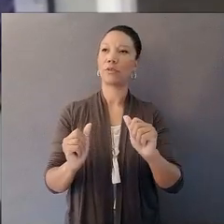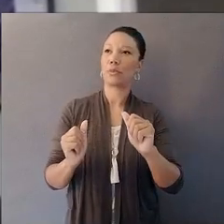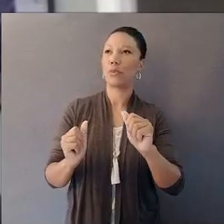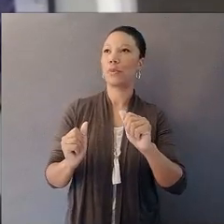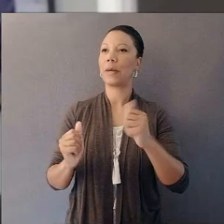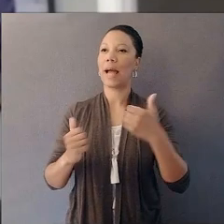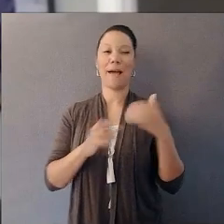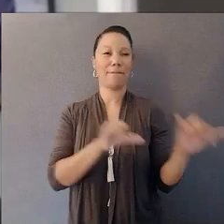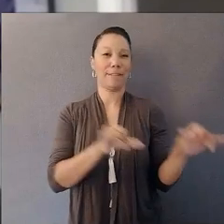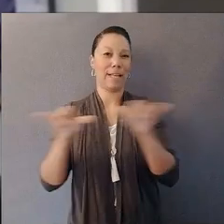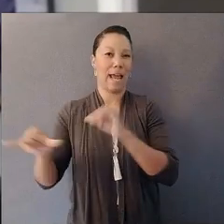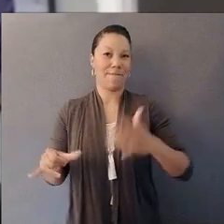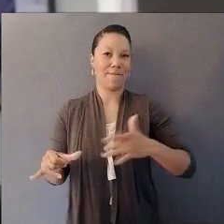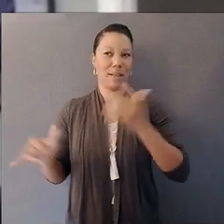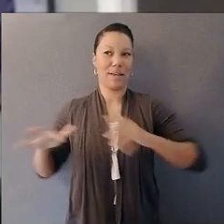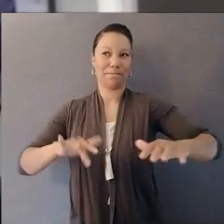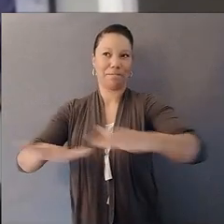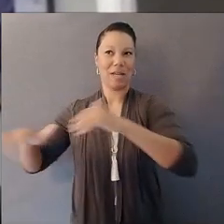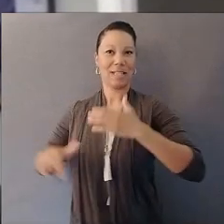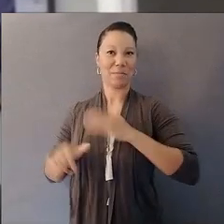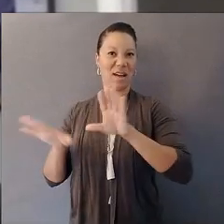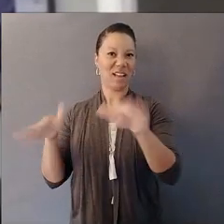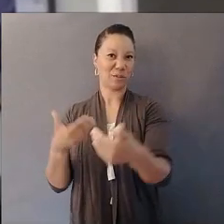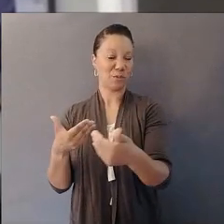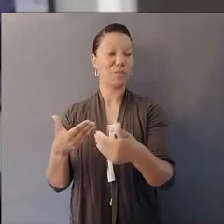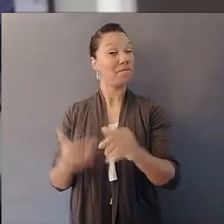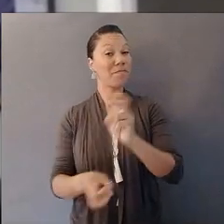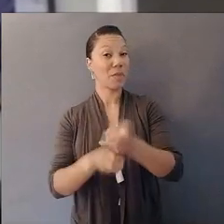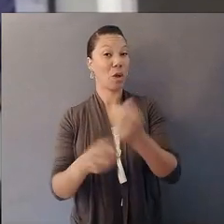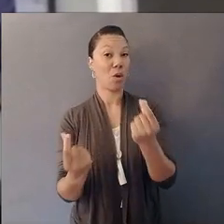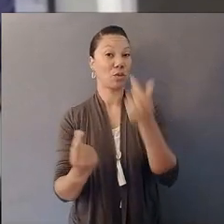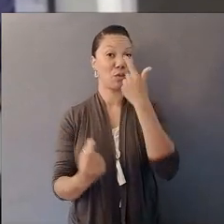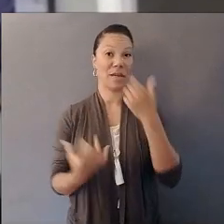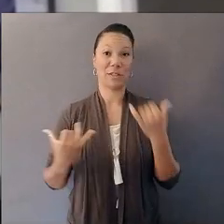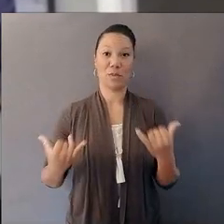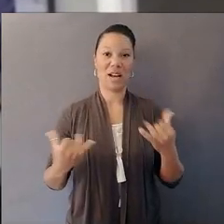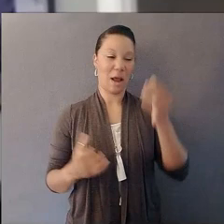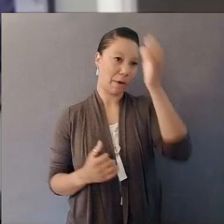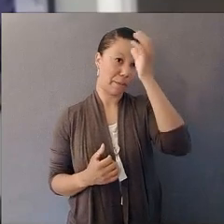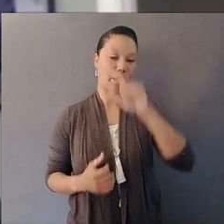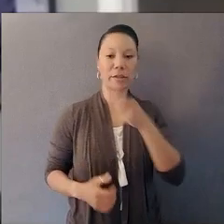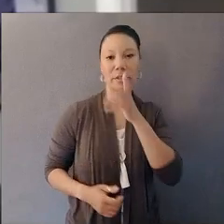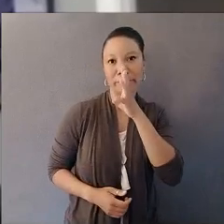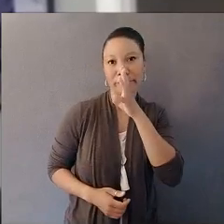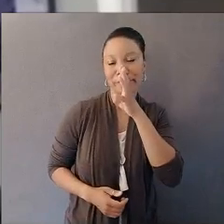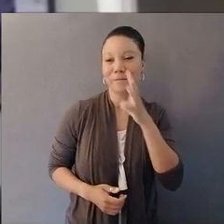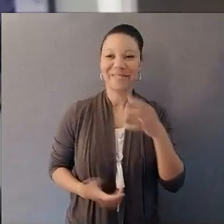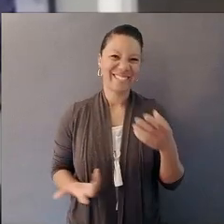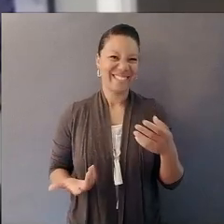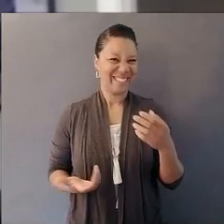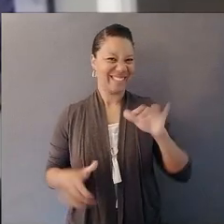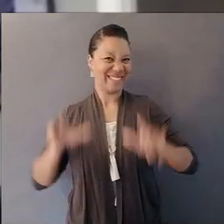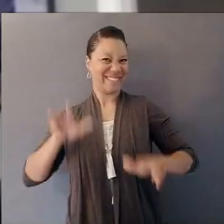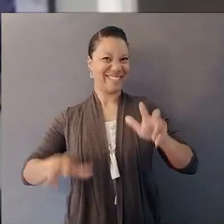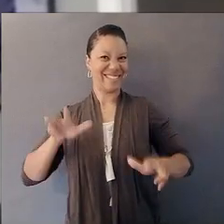possible. And it's not easy to do that because like right now, I'm just talking to a computer screen the whole time. There's no one here. And I like the audience. I like being able to